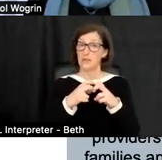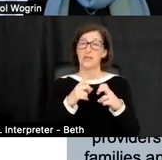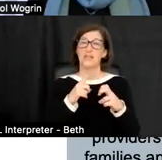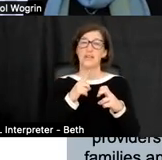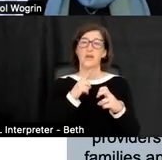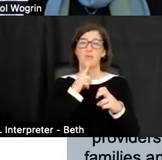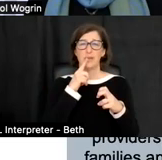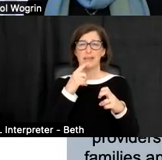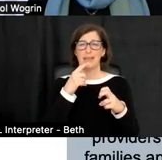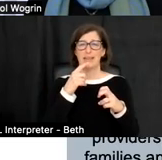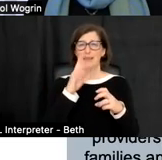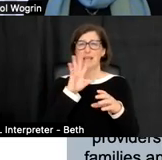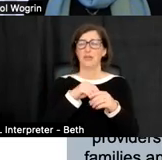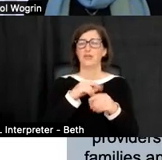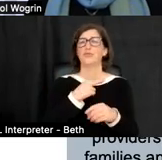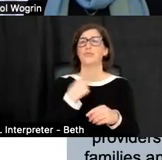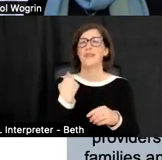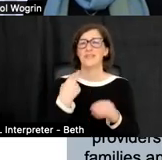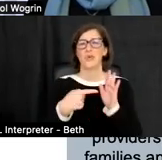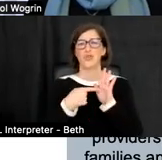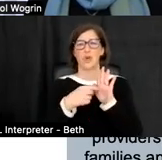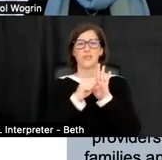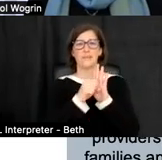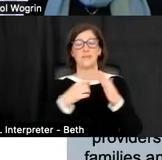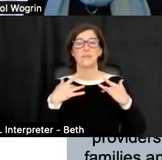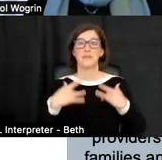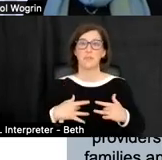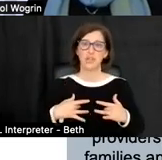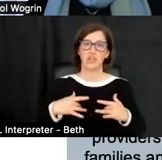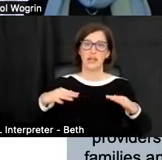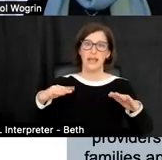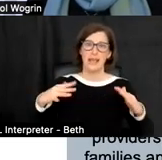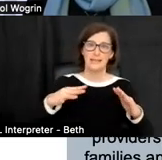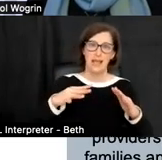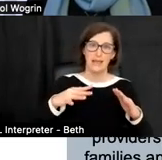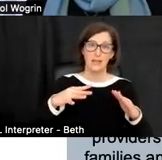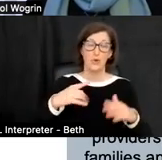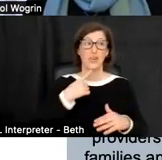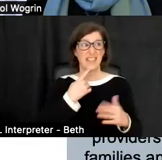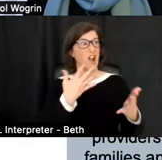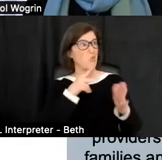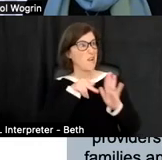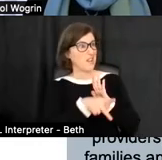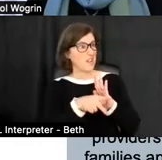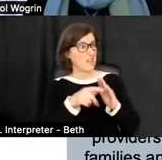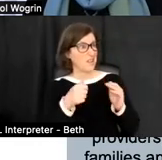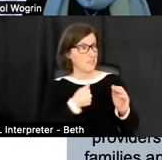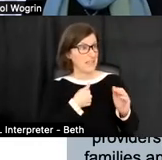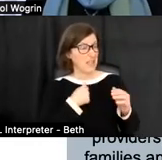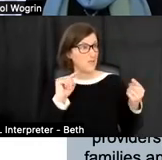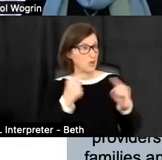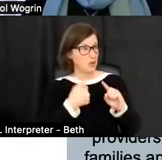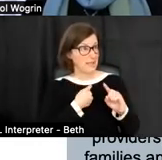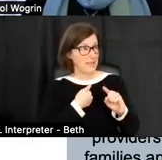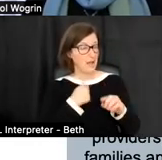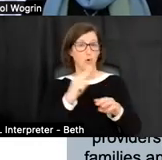person at risk, showing some symptoms of depression, anxiety, or expressing suicidal thoughts, using substances,